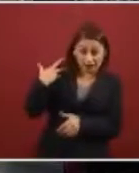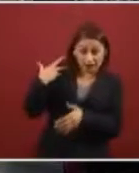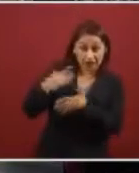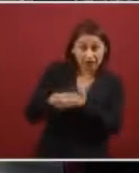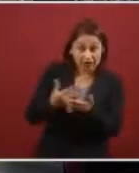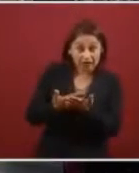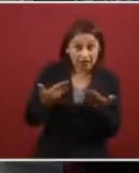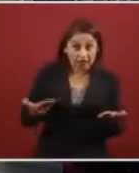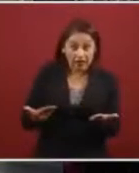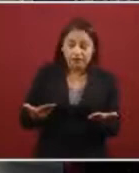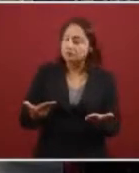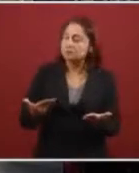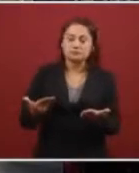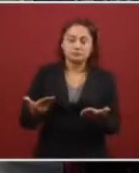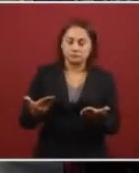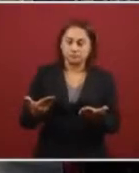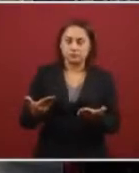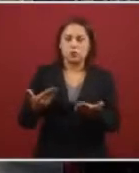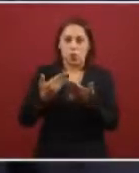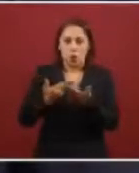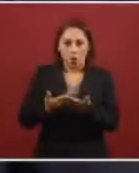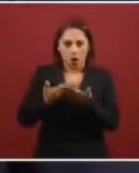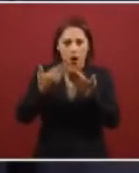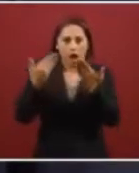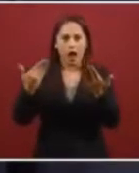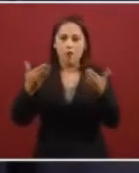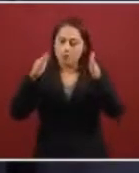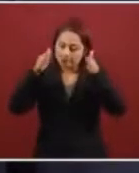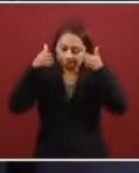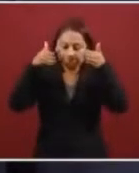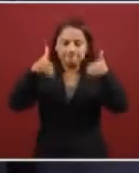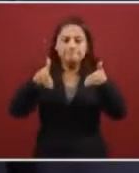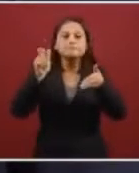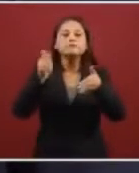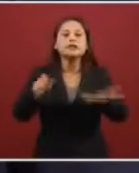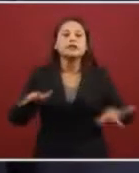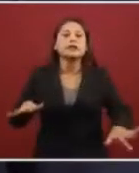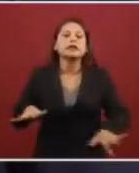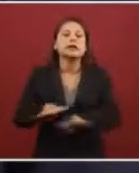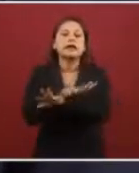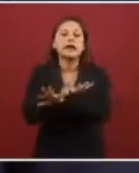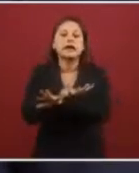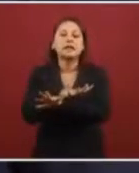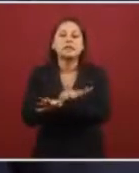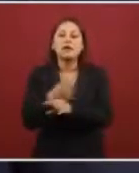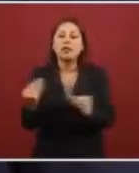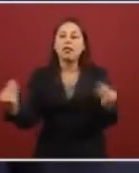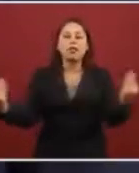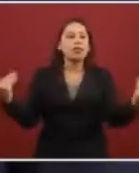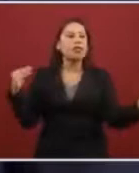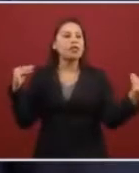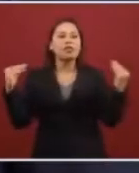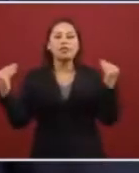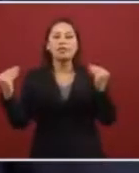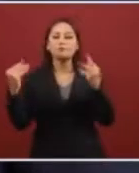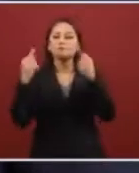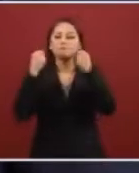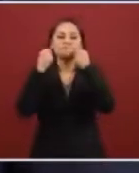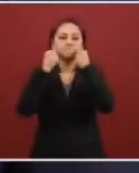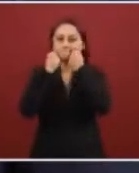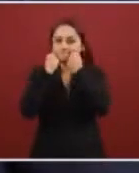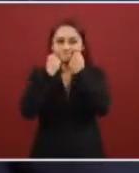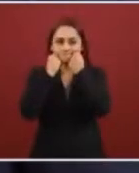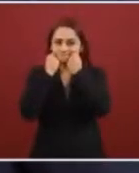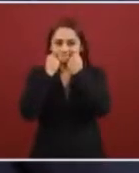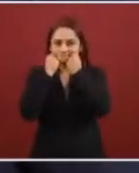Cambio. It'll be a change. Aunque rechine. Even if it squeaks. Si no, ¿para if qué not, tanta then lucha?